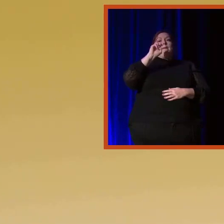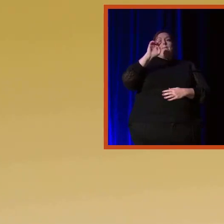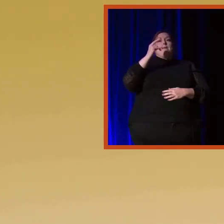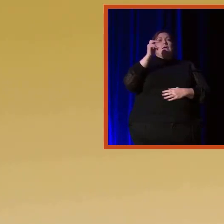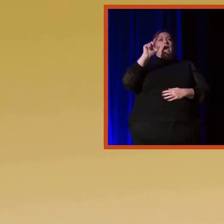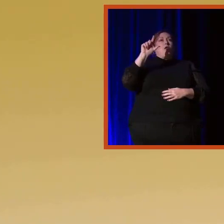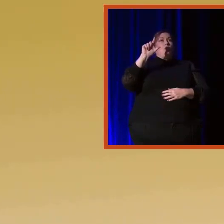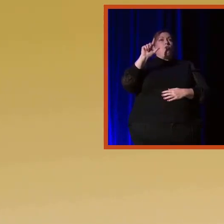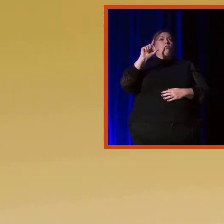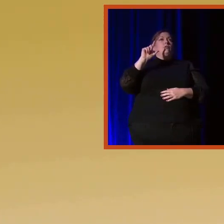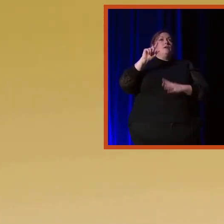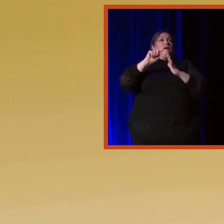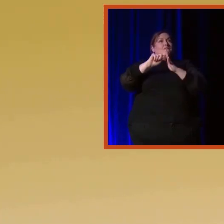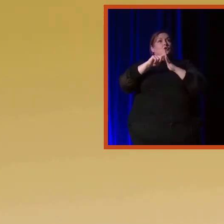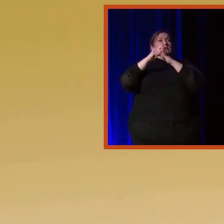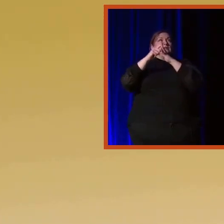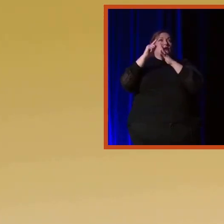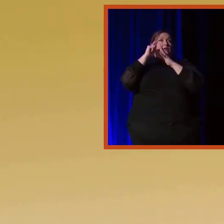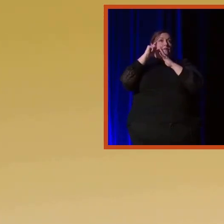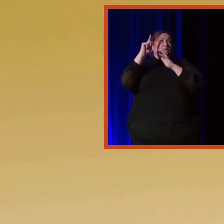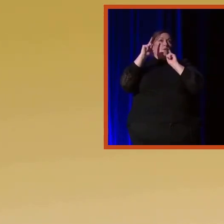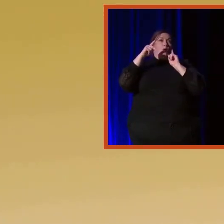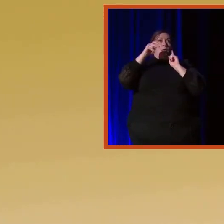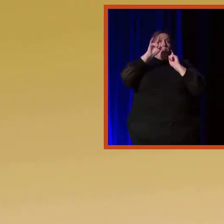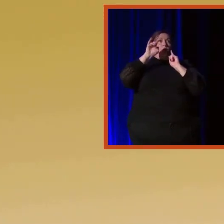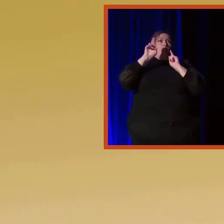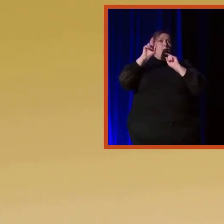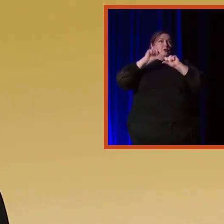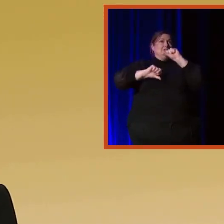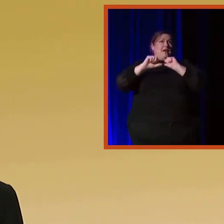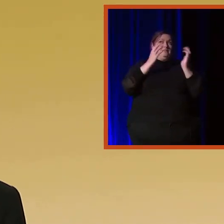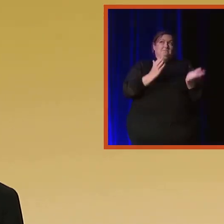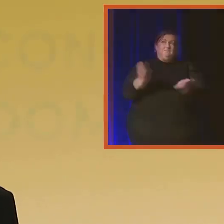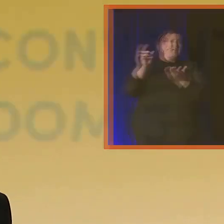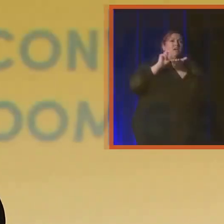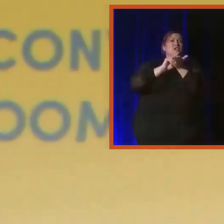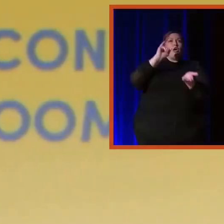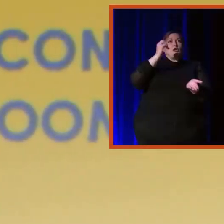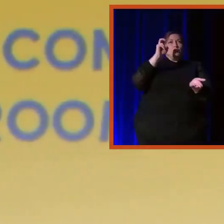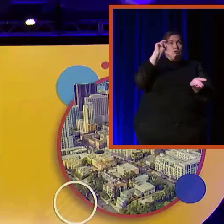Polymer Science. Everyone, Dr. Nicholas Jackson.